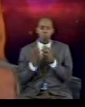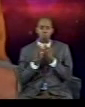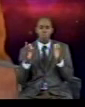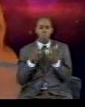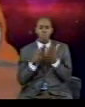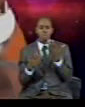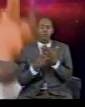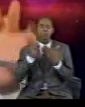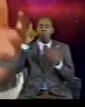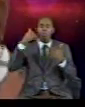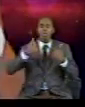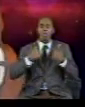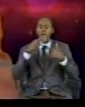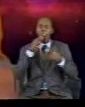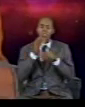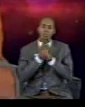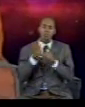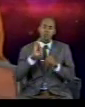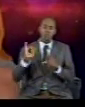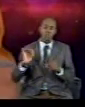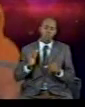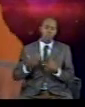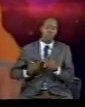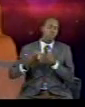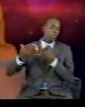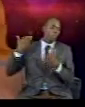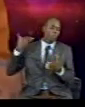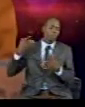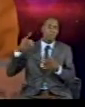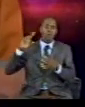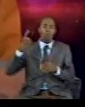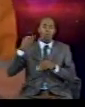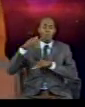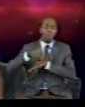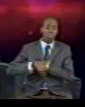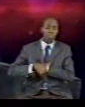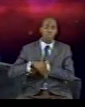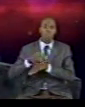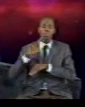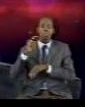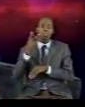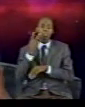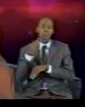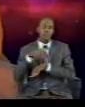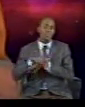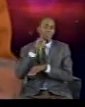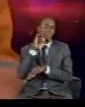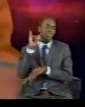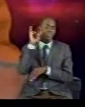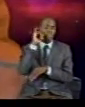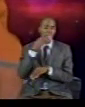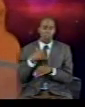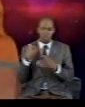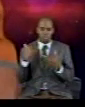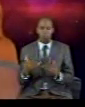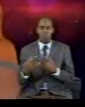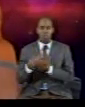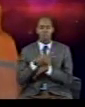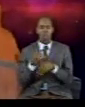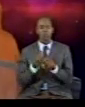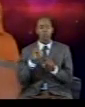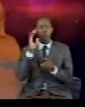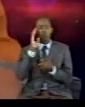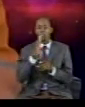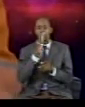before. You saved souls the first night. You saved souls yesterday. And today also will be a